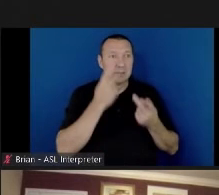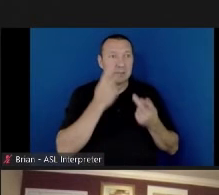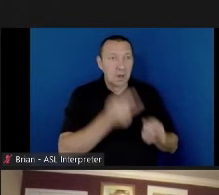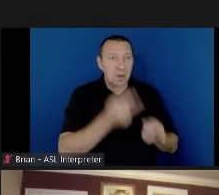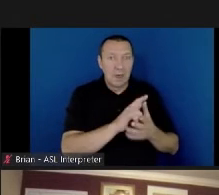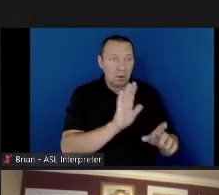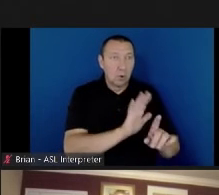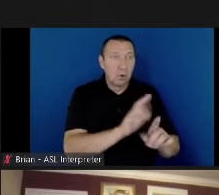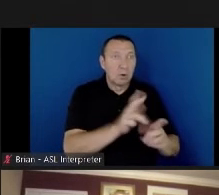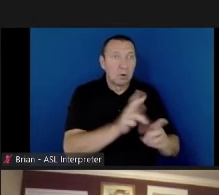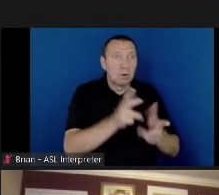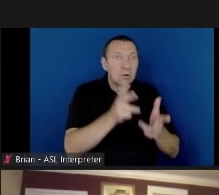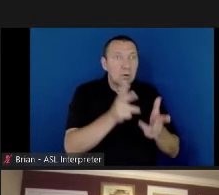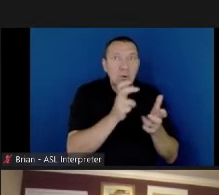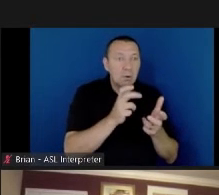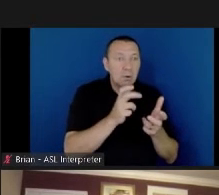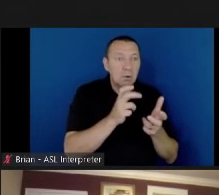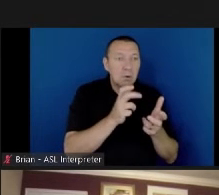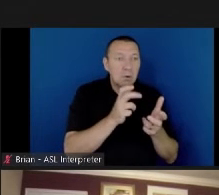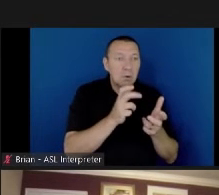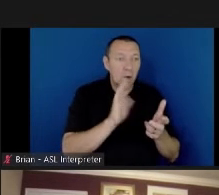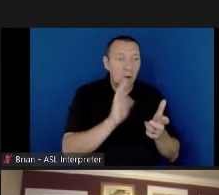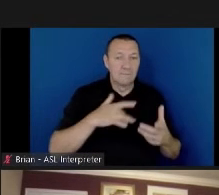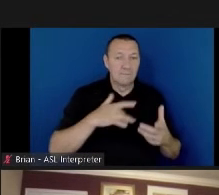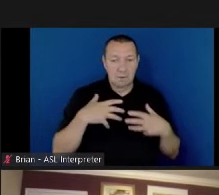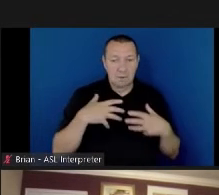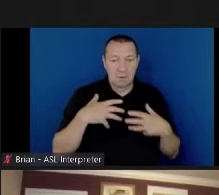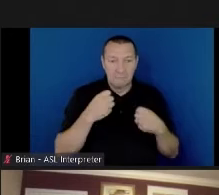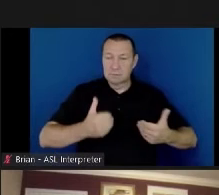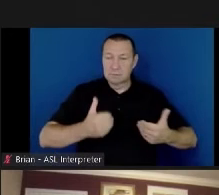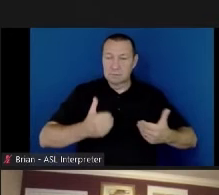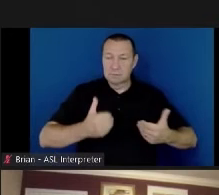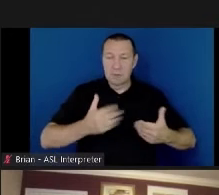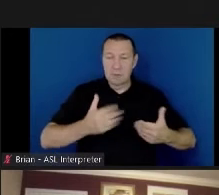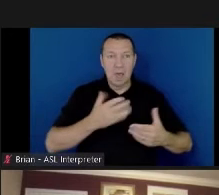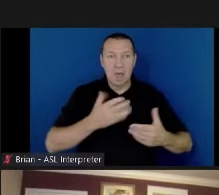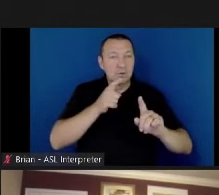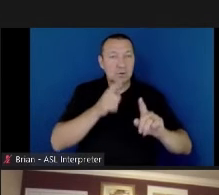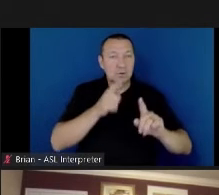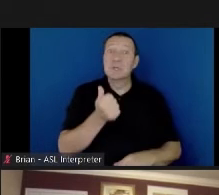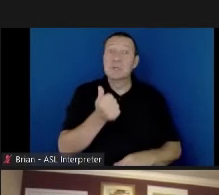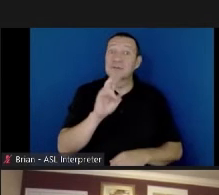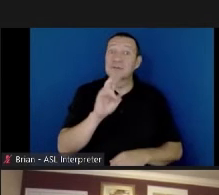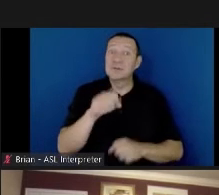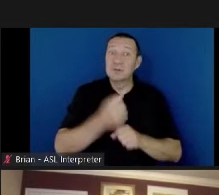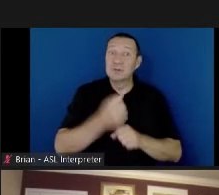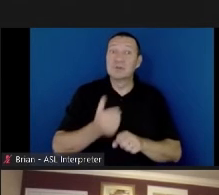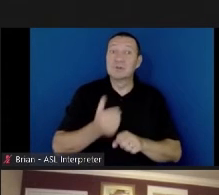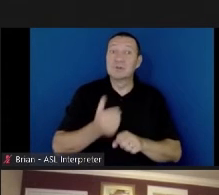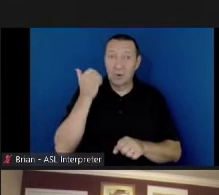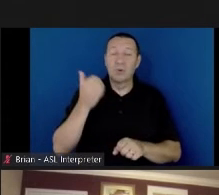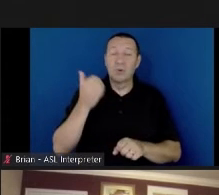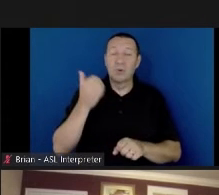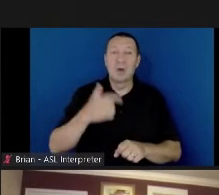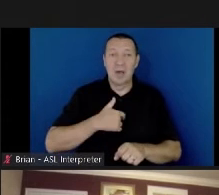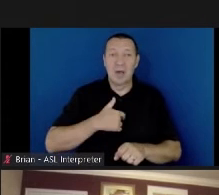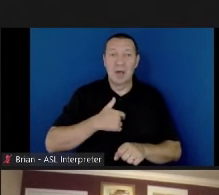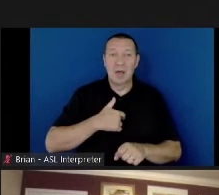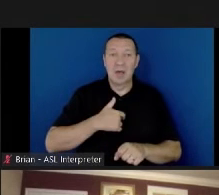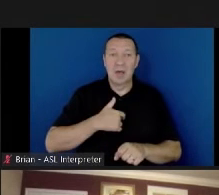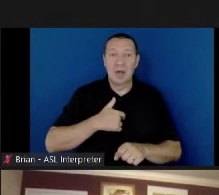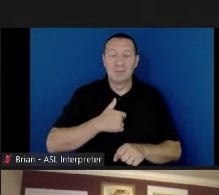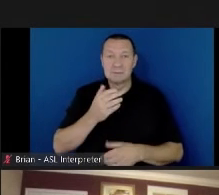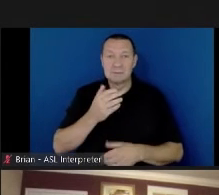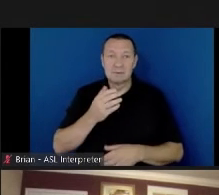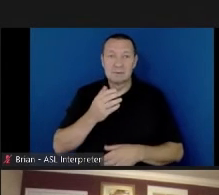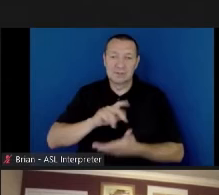have on a girl's confidence and on her future. So 17 years ago, around my dining room table, I started